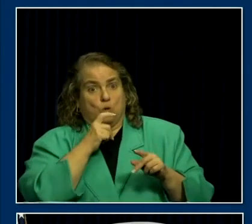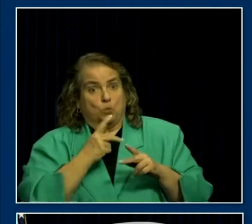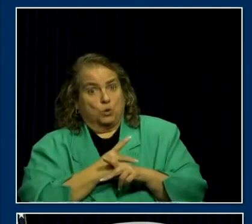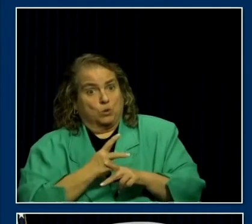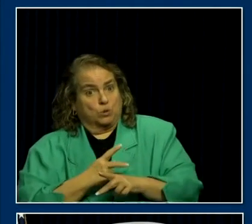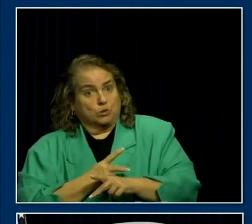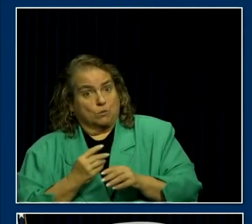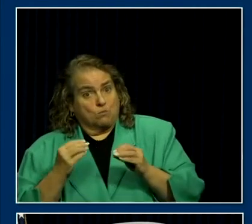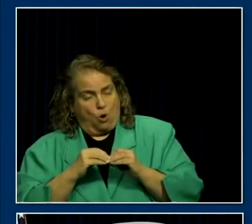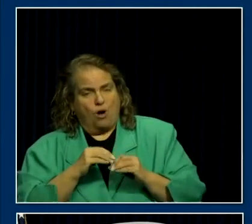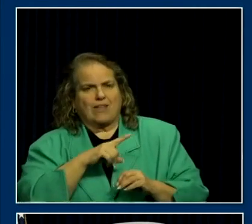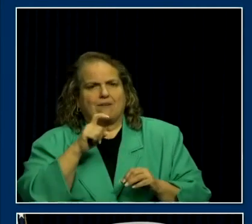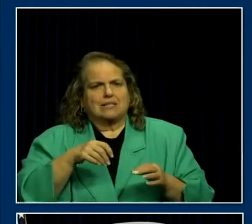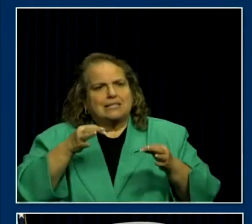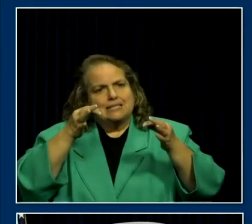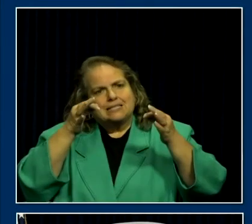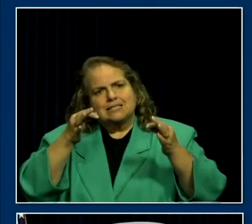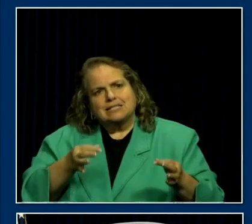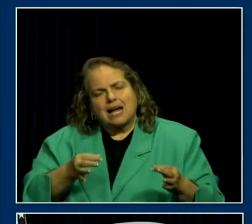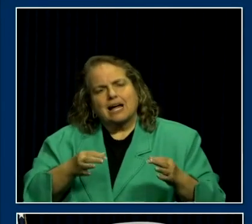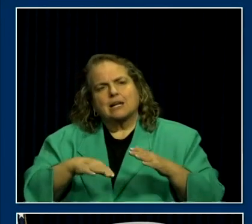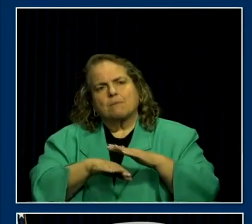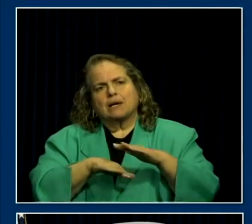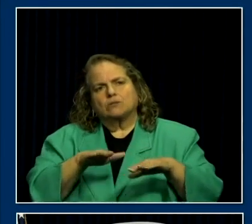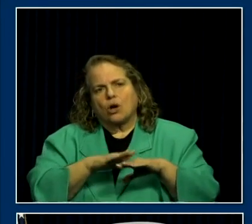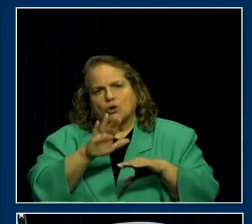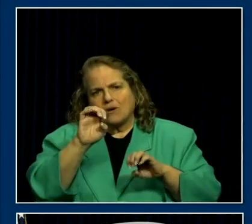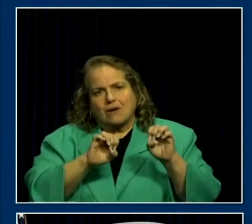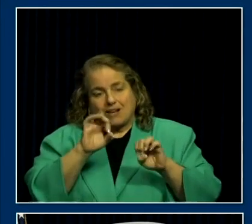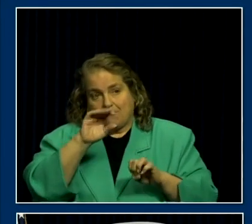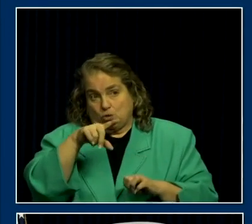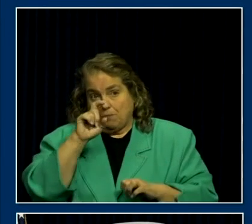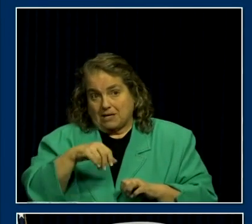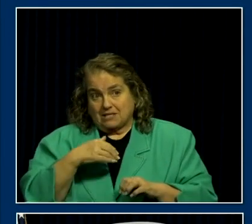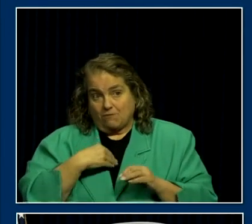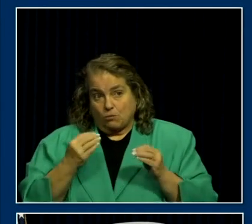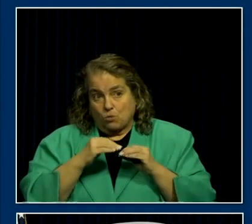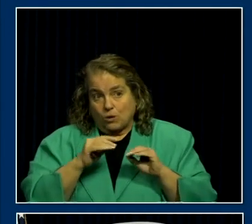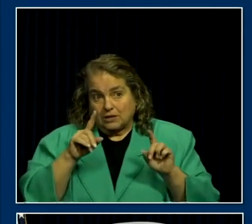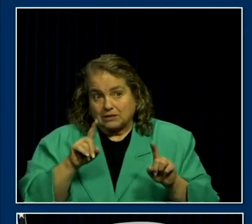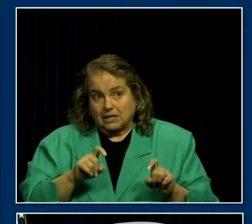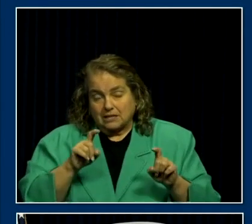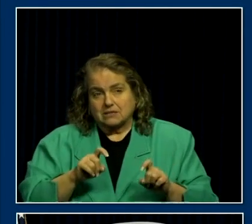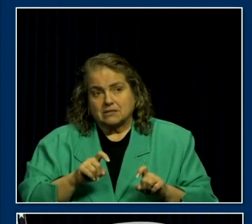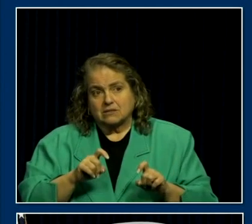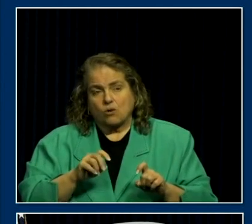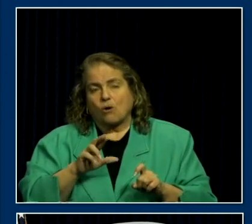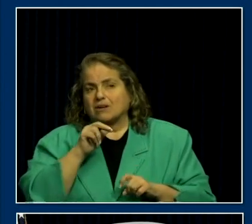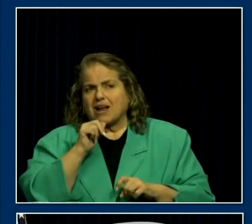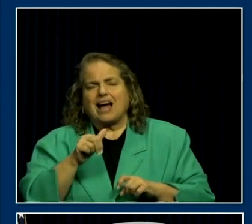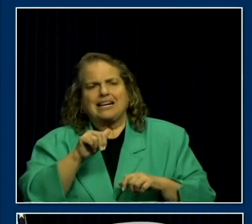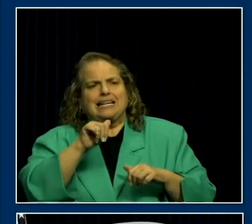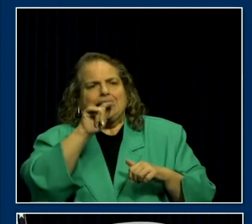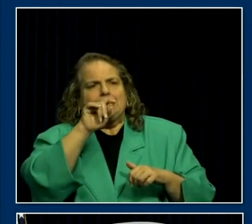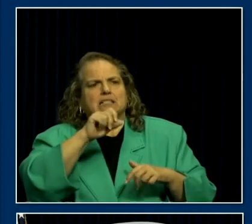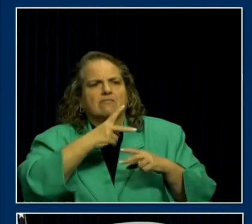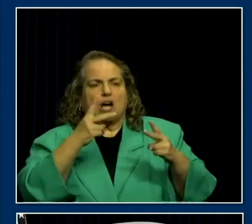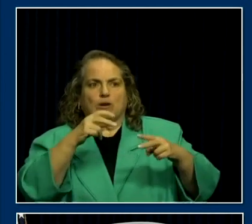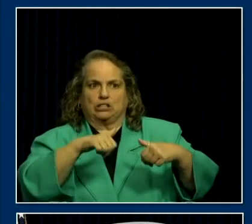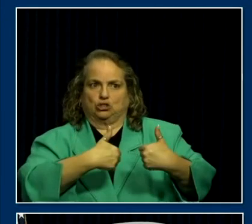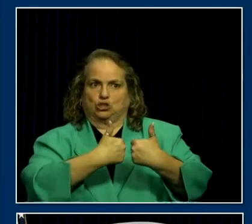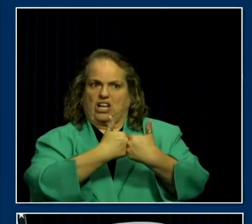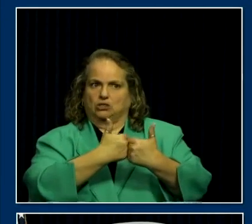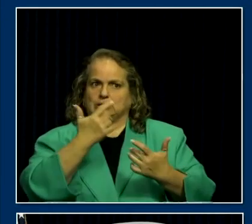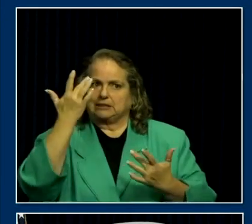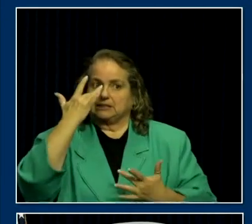they're going to decide, based on your evaluation, if you need to have more tests. This is a challenging disease because there's